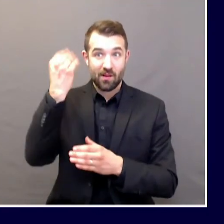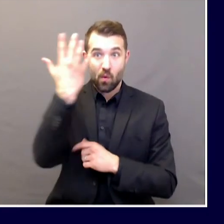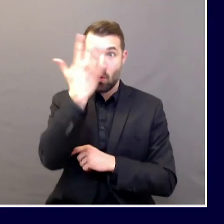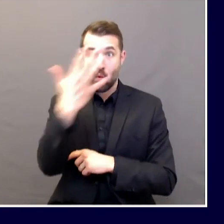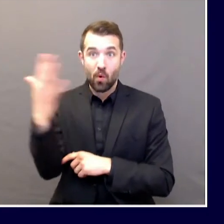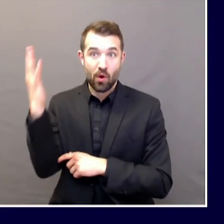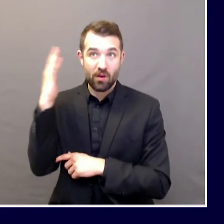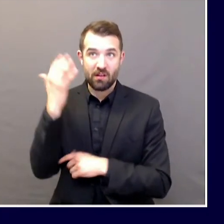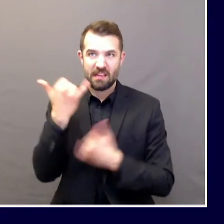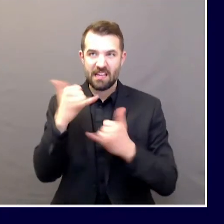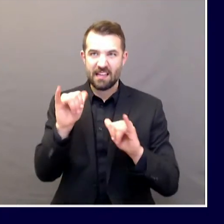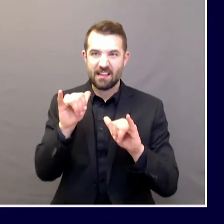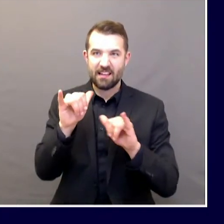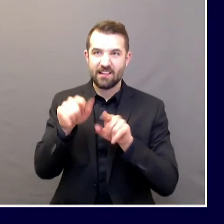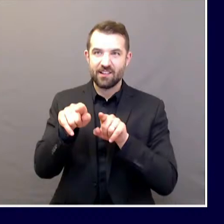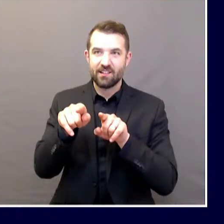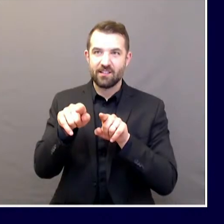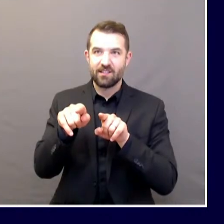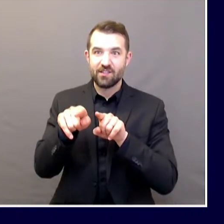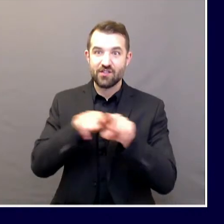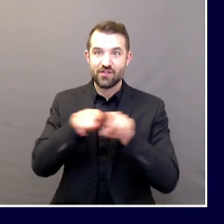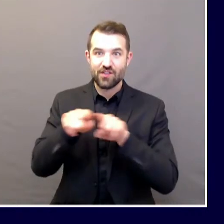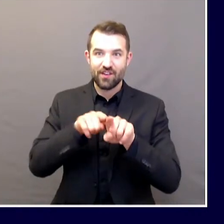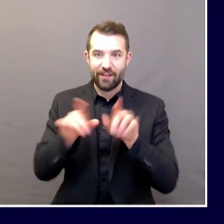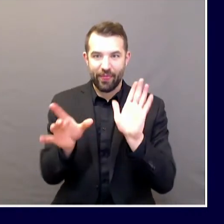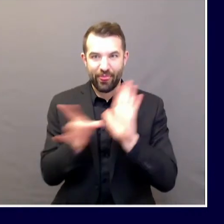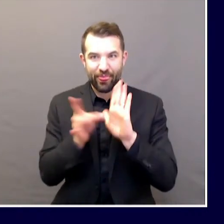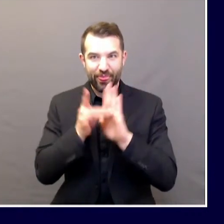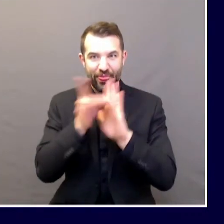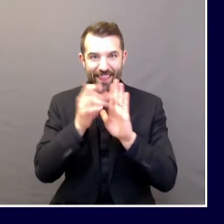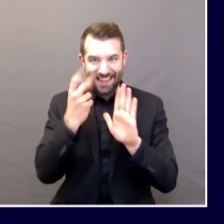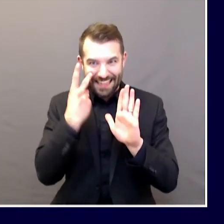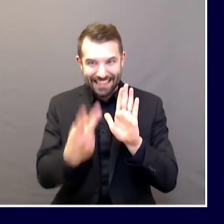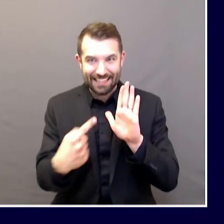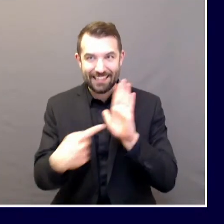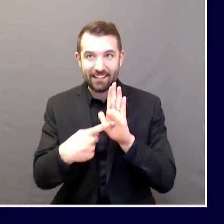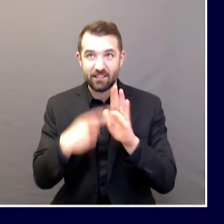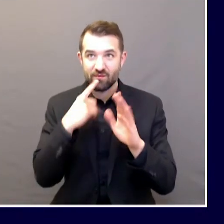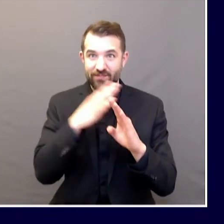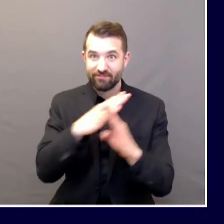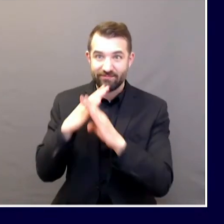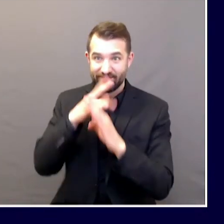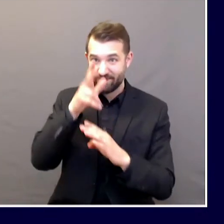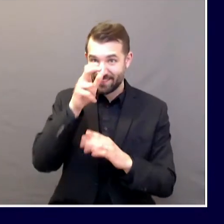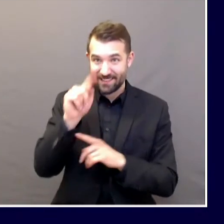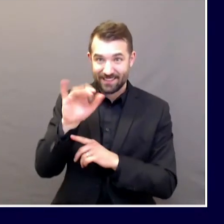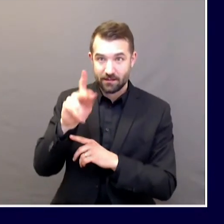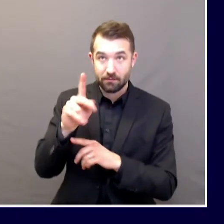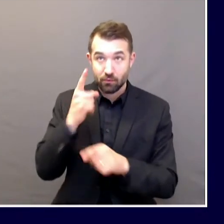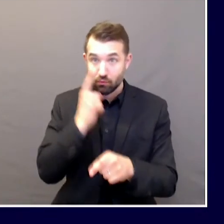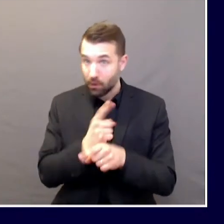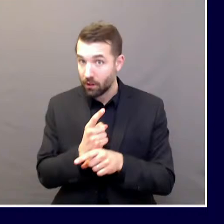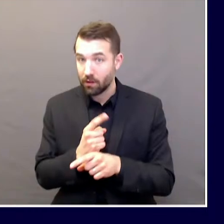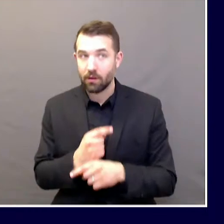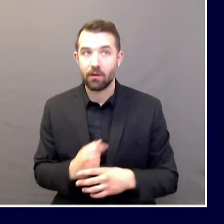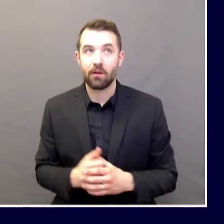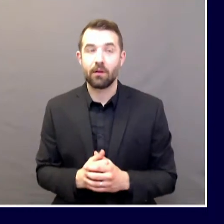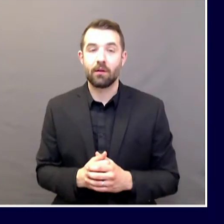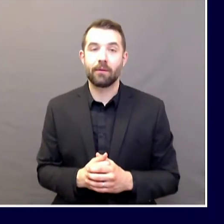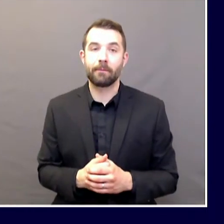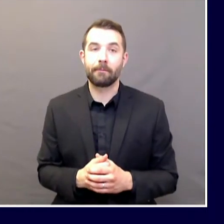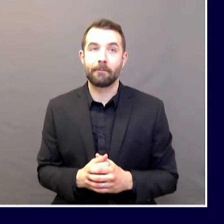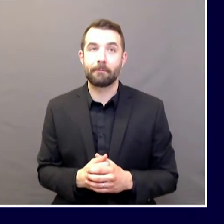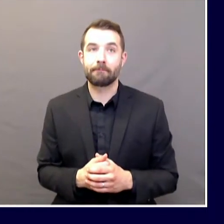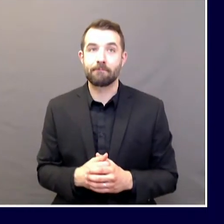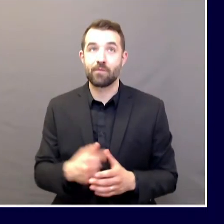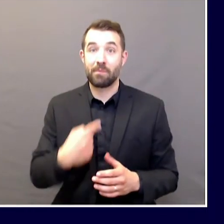my family and our dog for a hike on Sunday, and although we're not quite yet into tick season, we were really careful to make